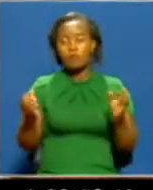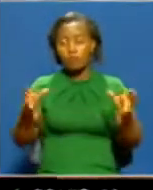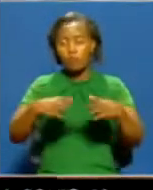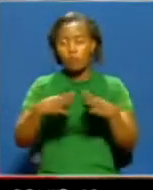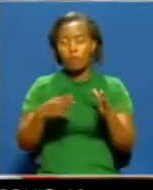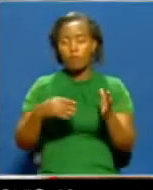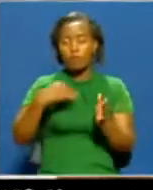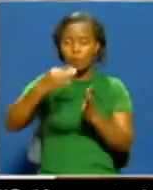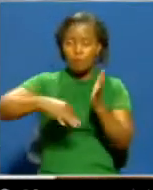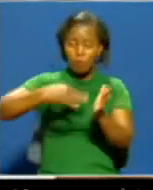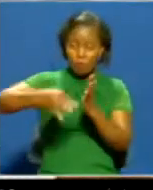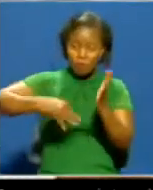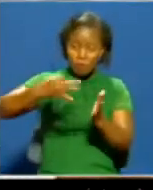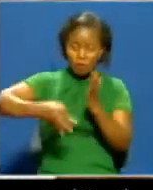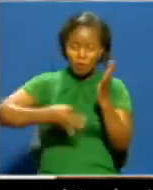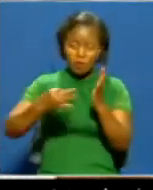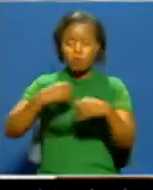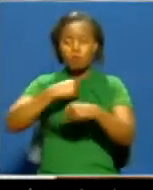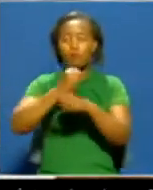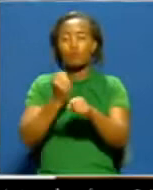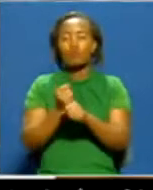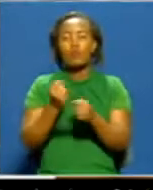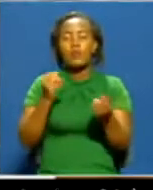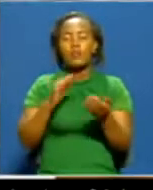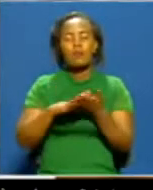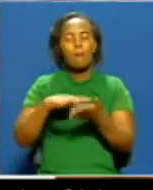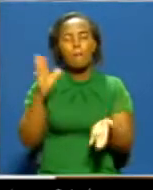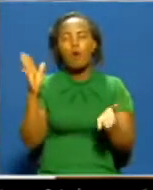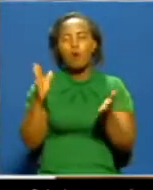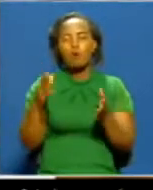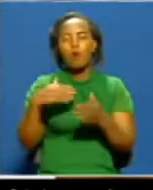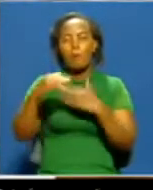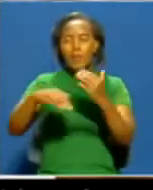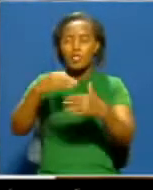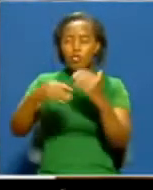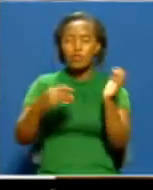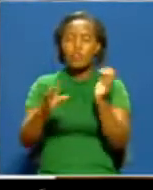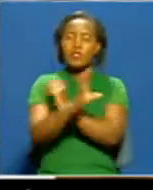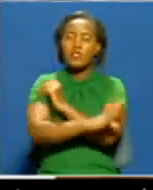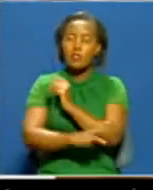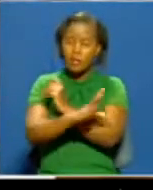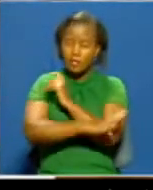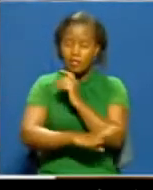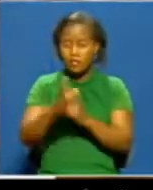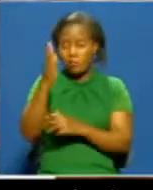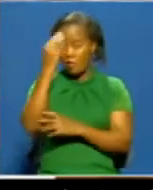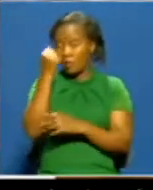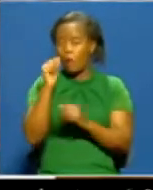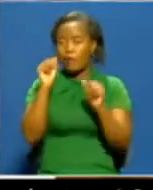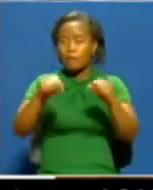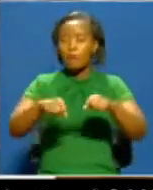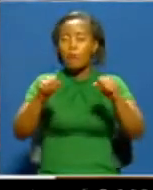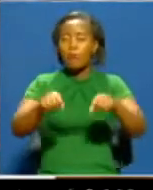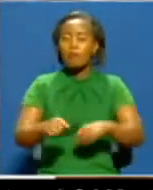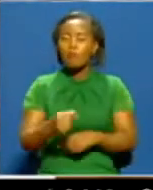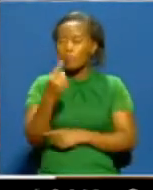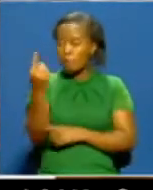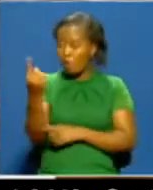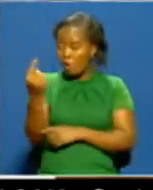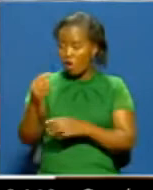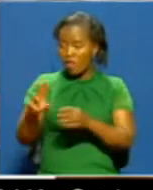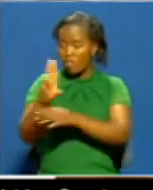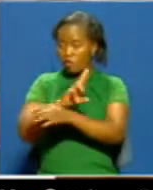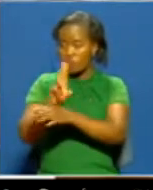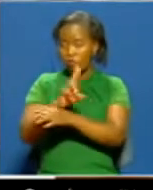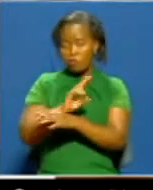organizations to manufacture within the country, so that we can be able eventually not just to use them for ourselves,